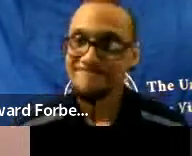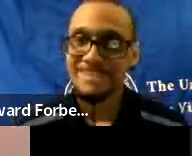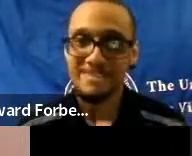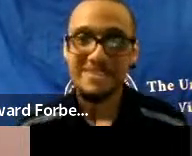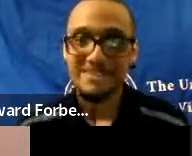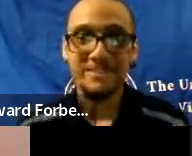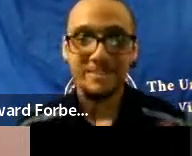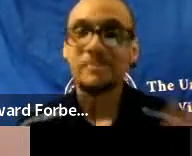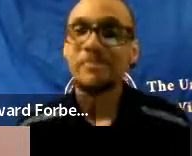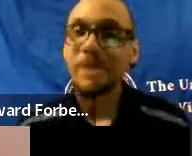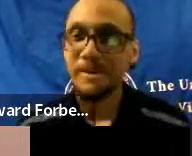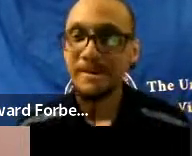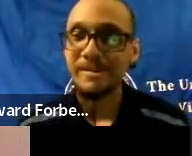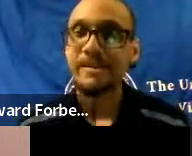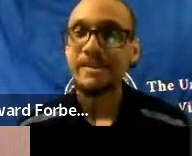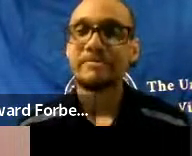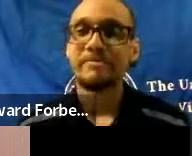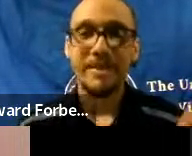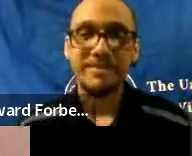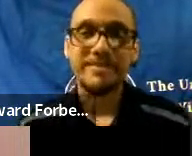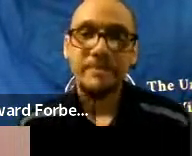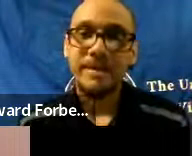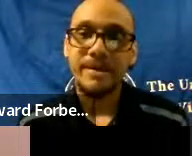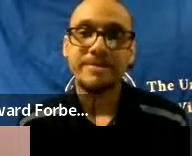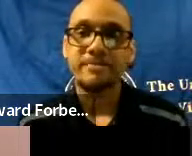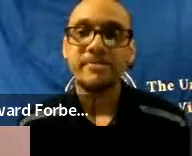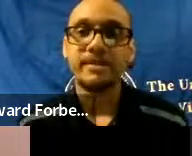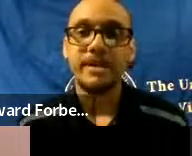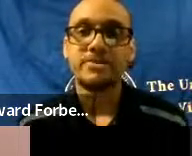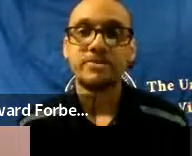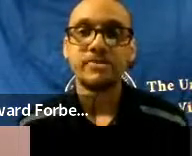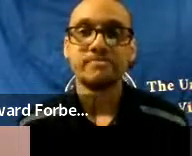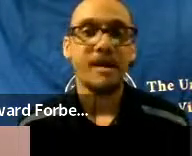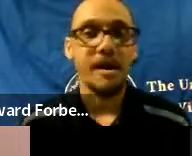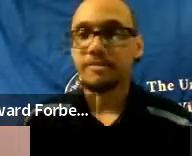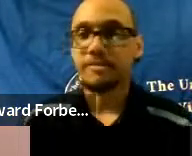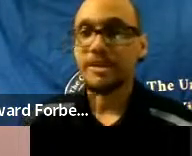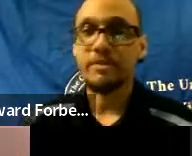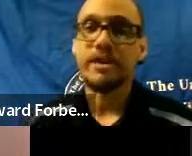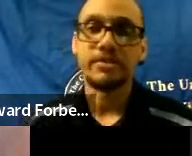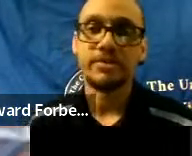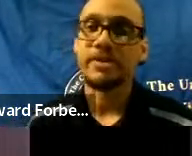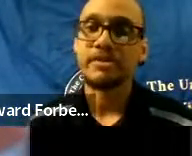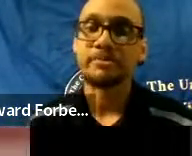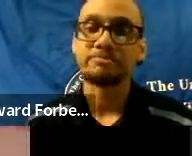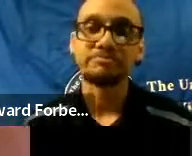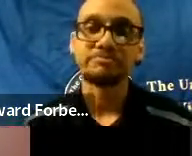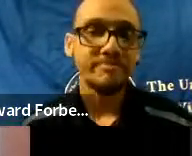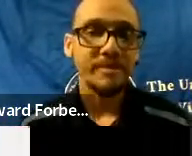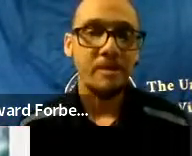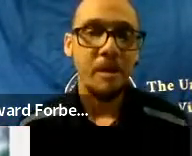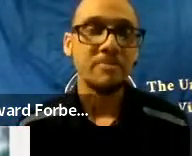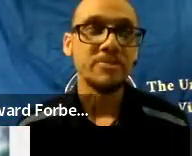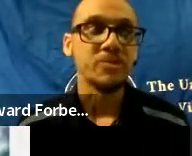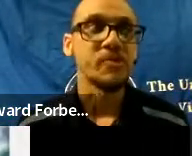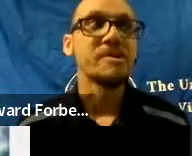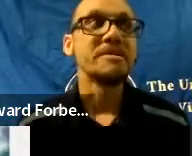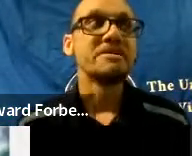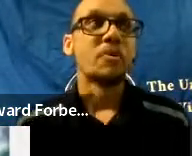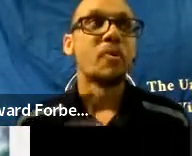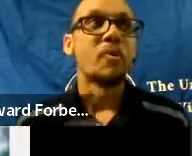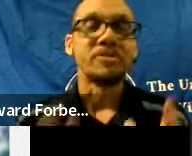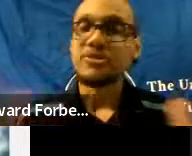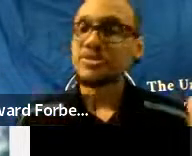However, and this is the but part, by the time I got to middle and high school, all of that went out the window.